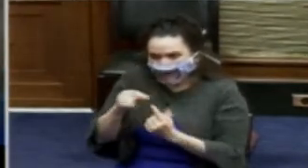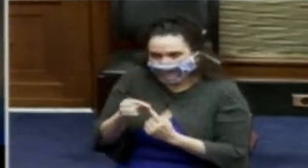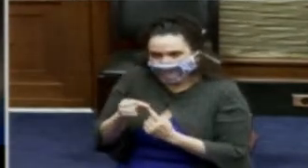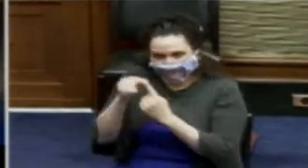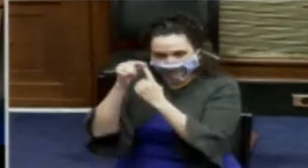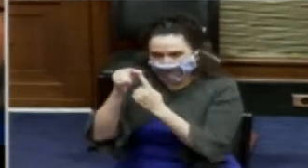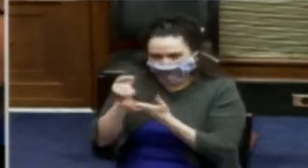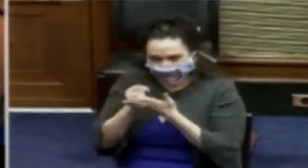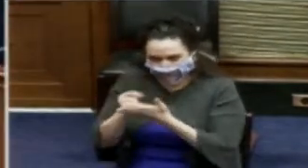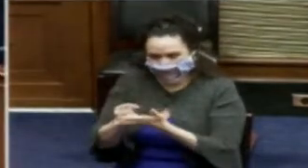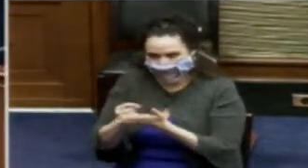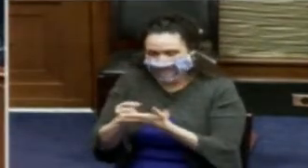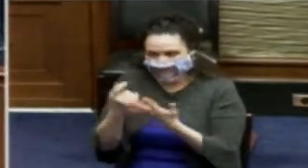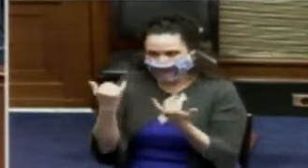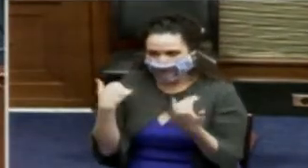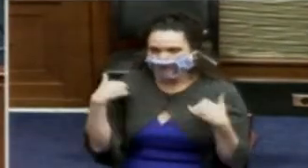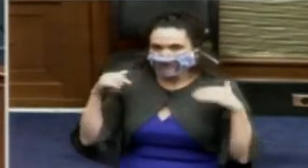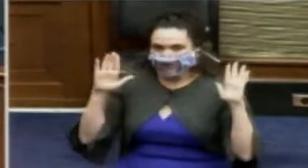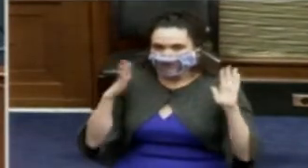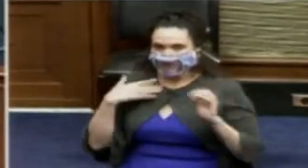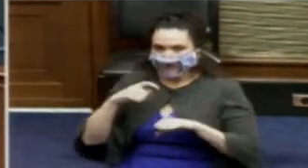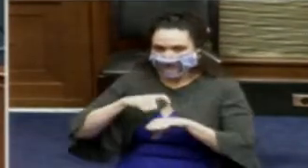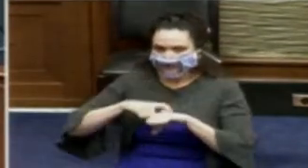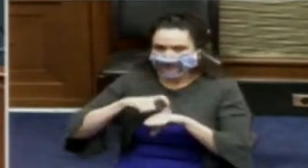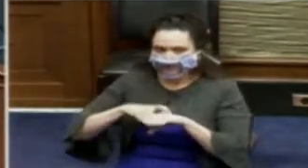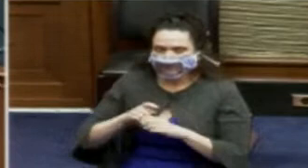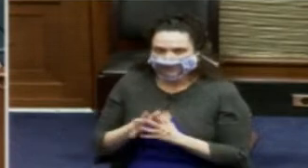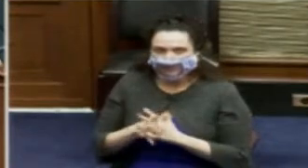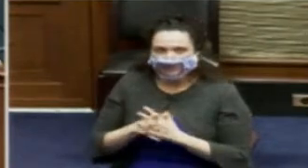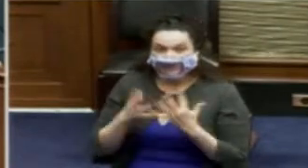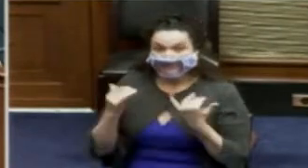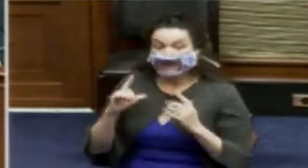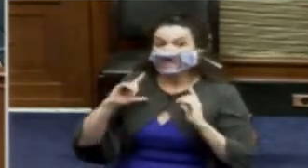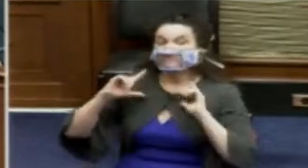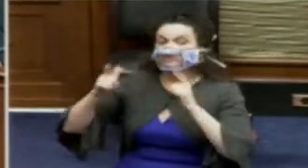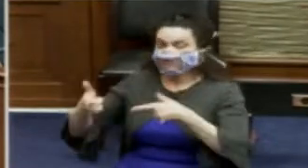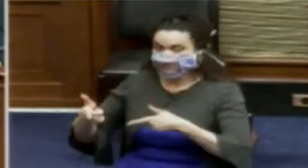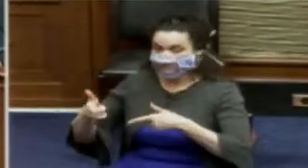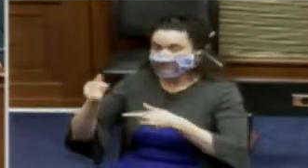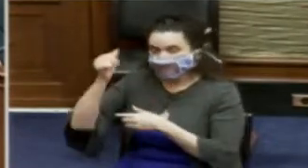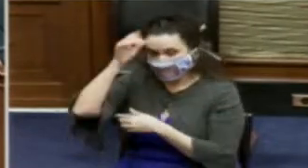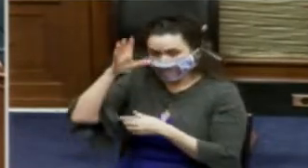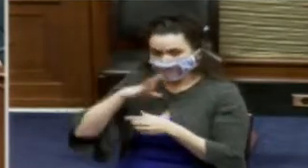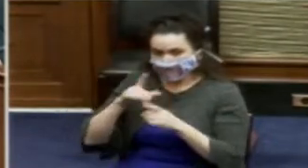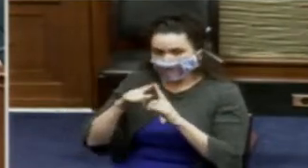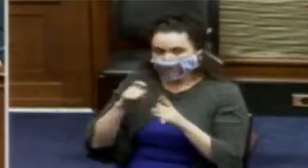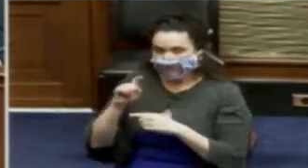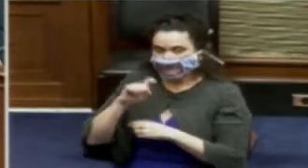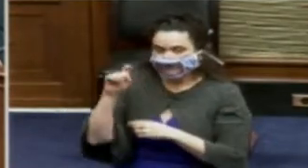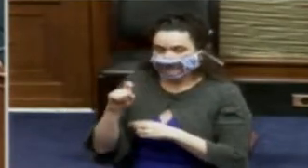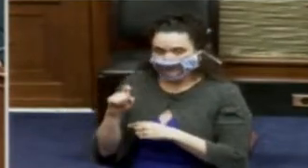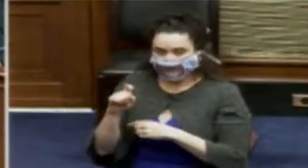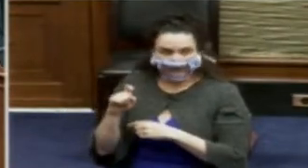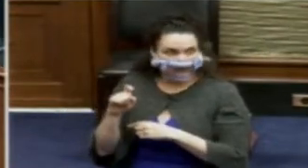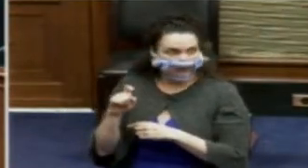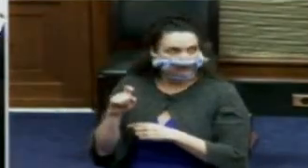back. The gentlelady yields back. The gentleman from Texas, Mr. Fallon, is now recognized. Mr.